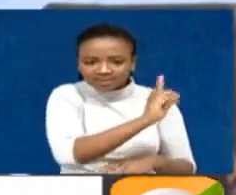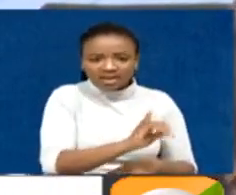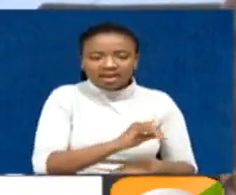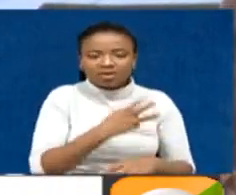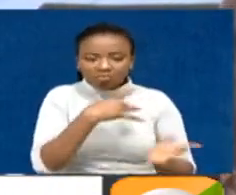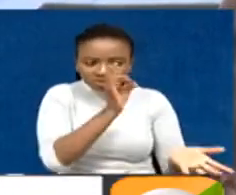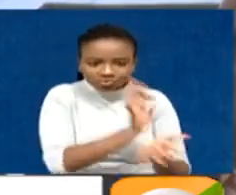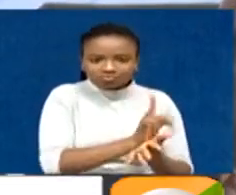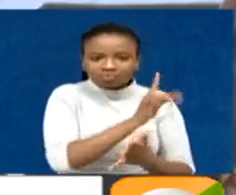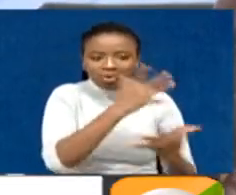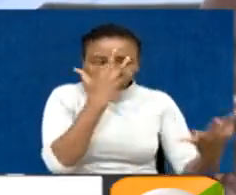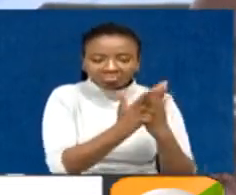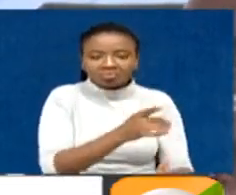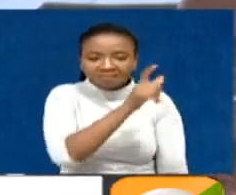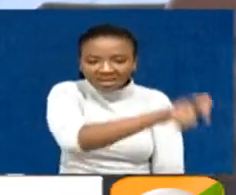heshima asifunge Kinoti.